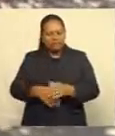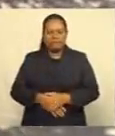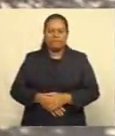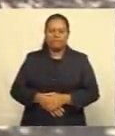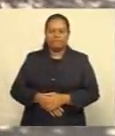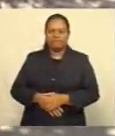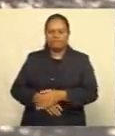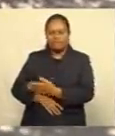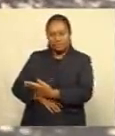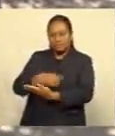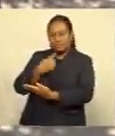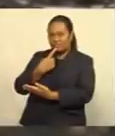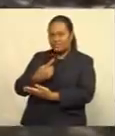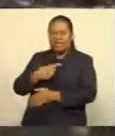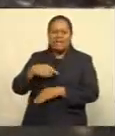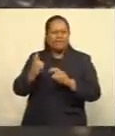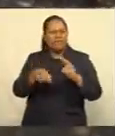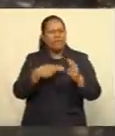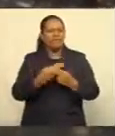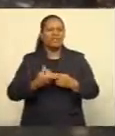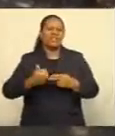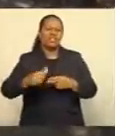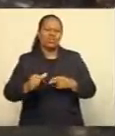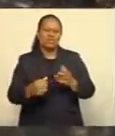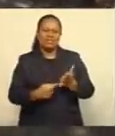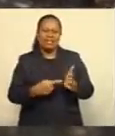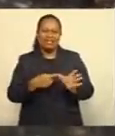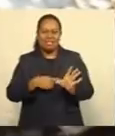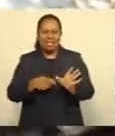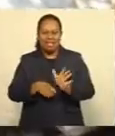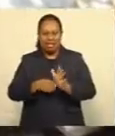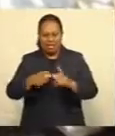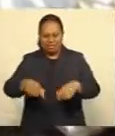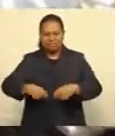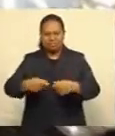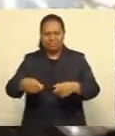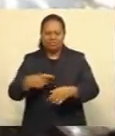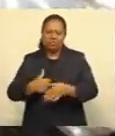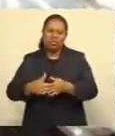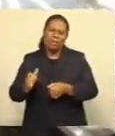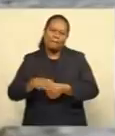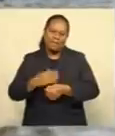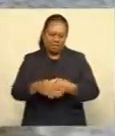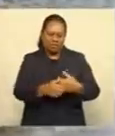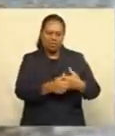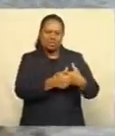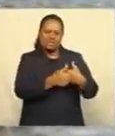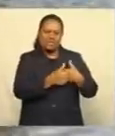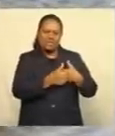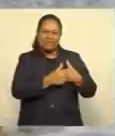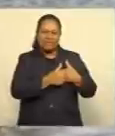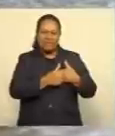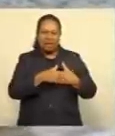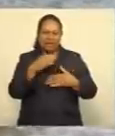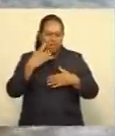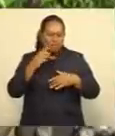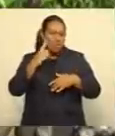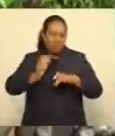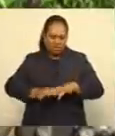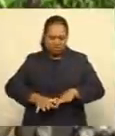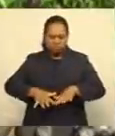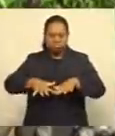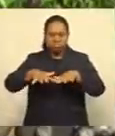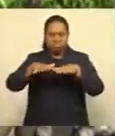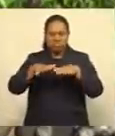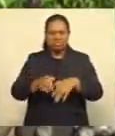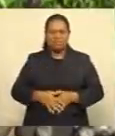Salaimati says her family uses tires and other nature-based solutions to keep them safe from the climate crisis. We